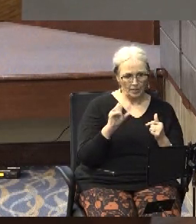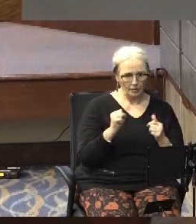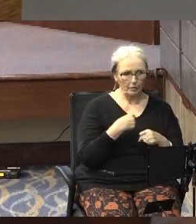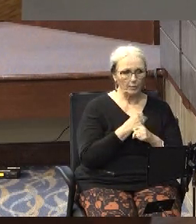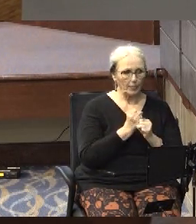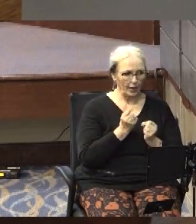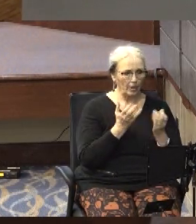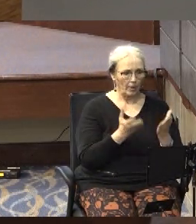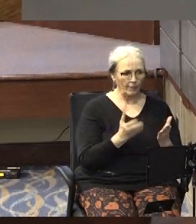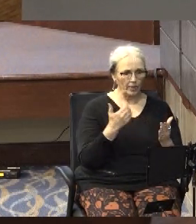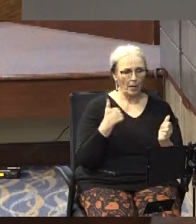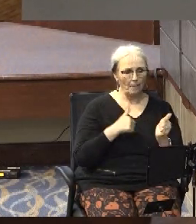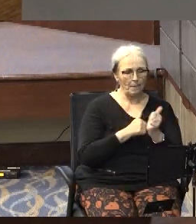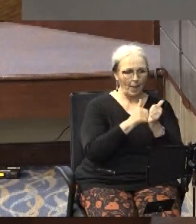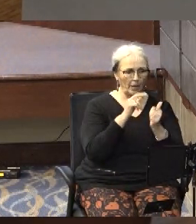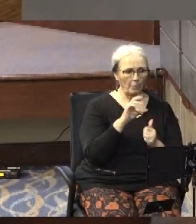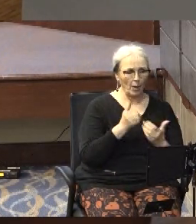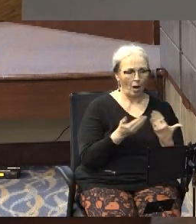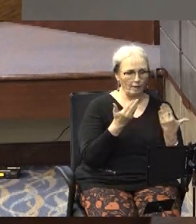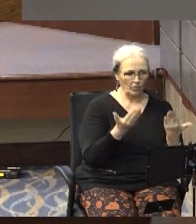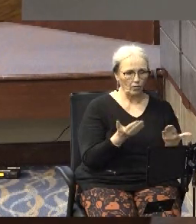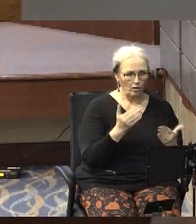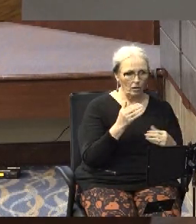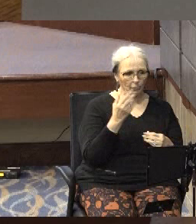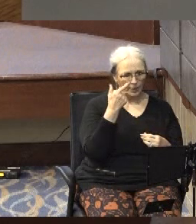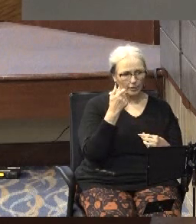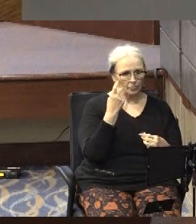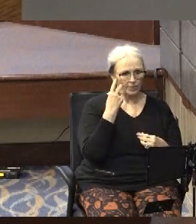did make a backup offer on this property, part of because we see